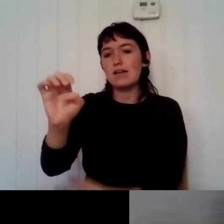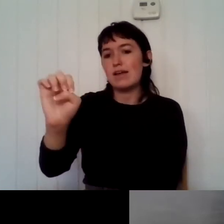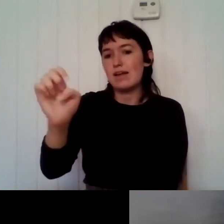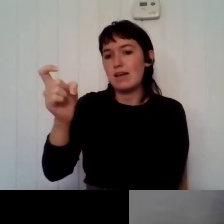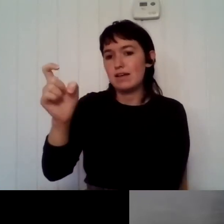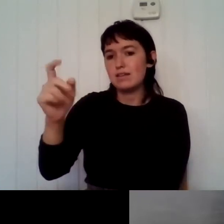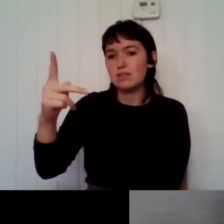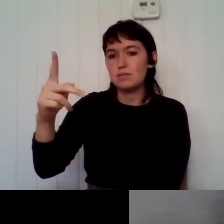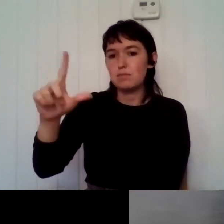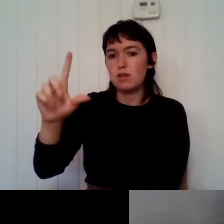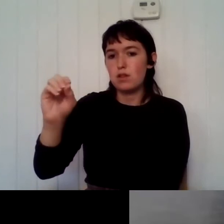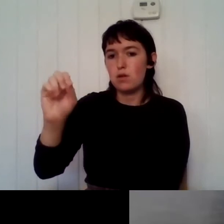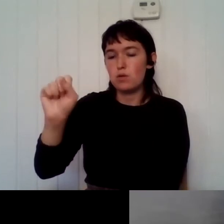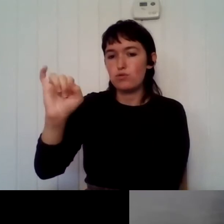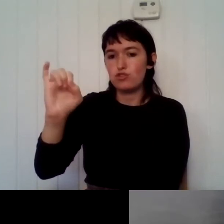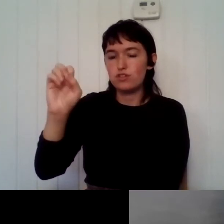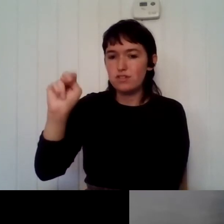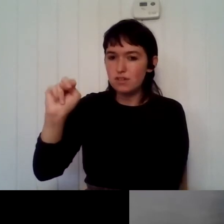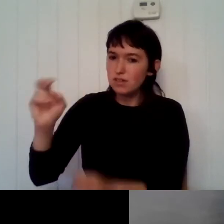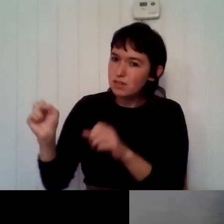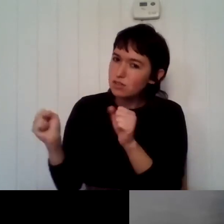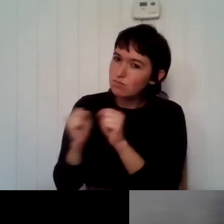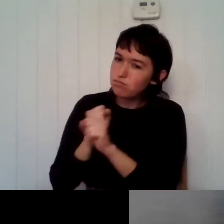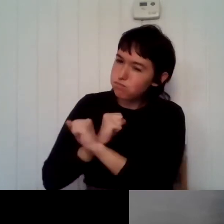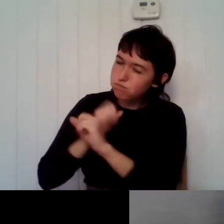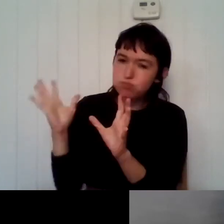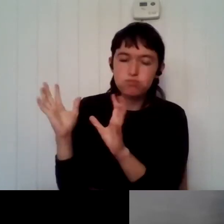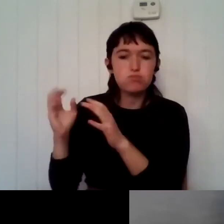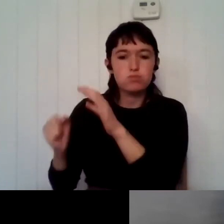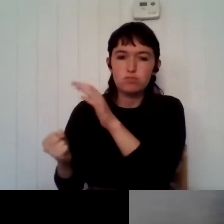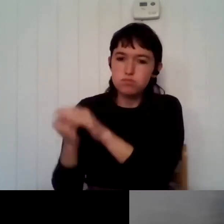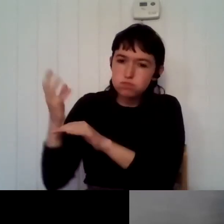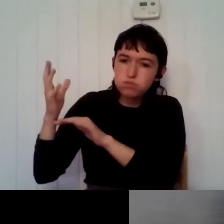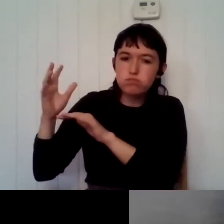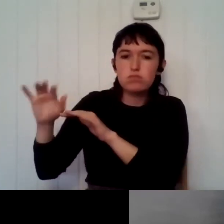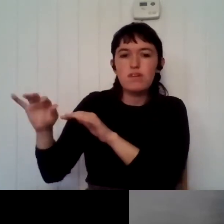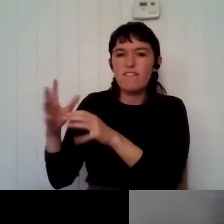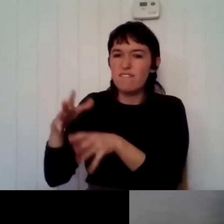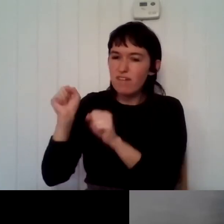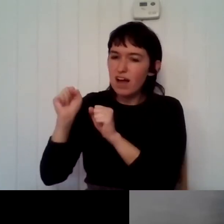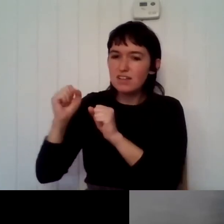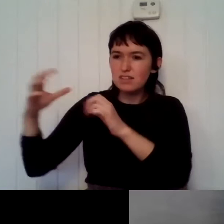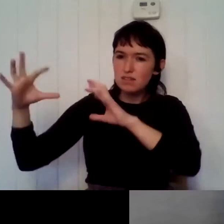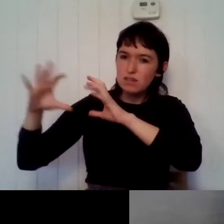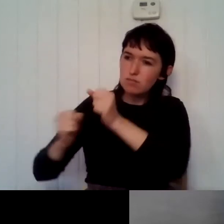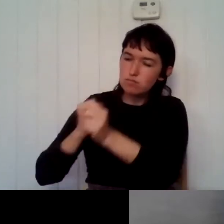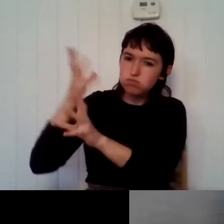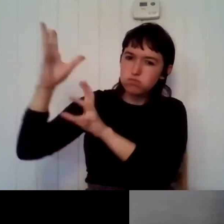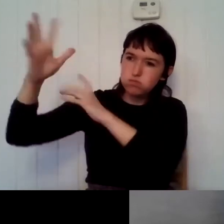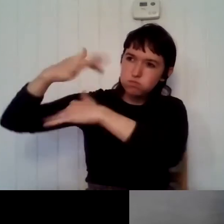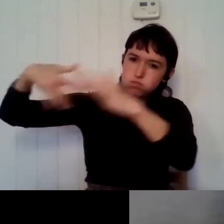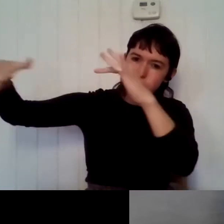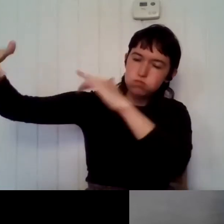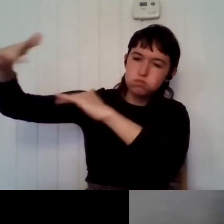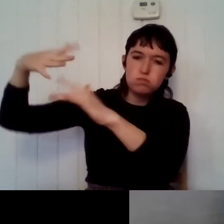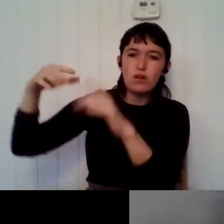tend to be these really, really fast clouds of hot gas and volcanic products